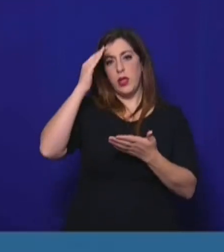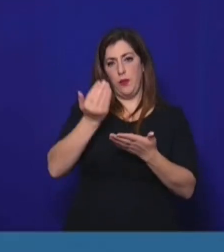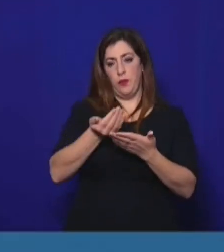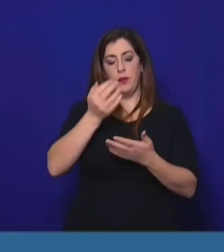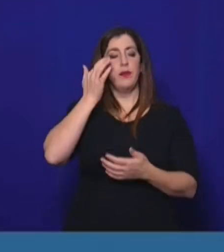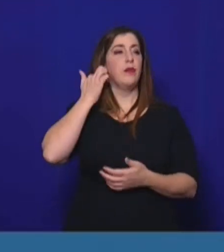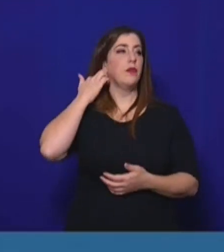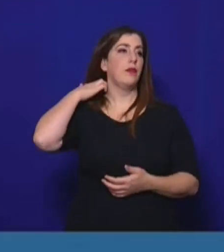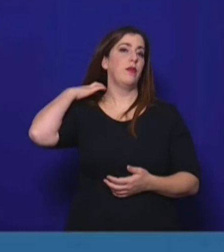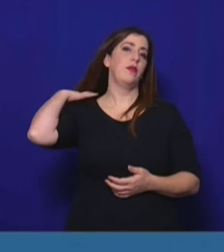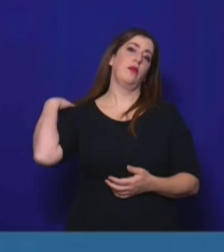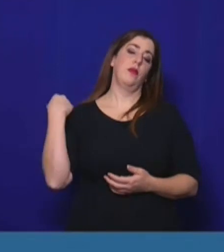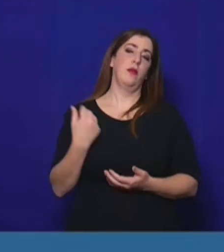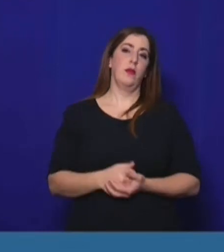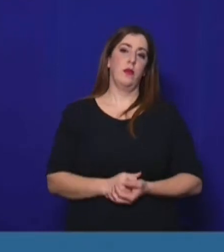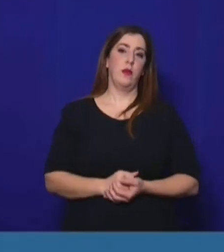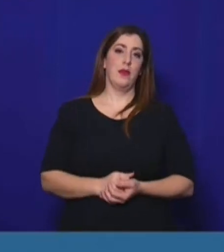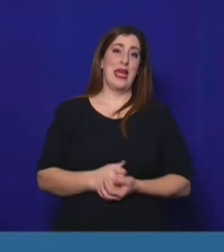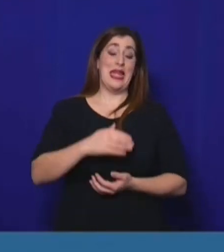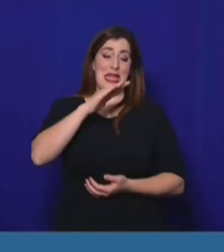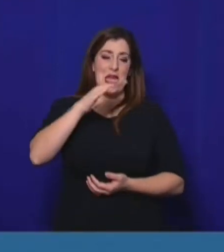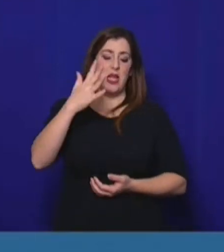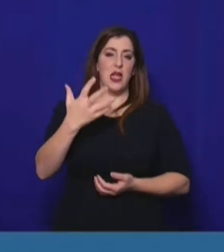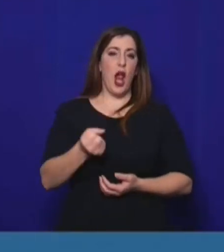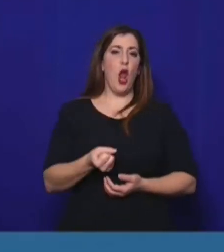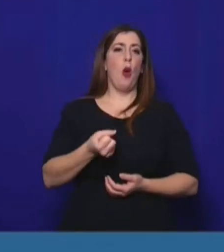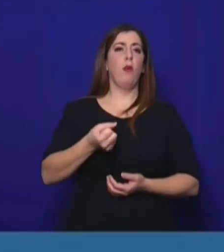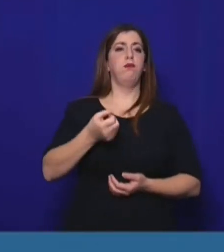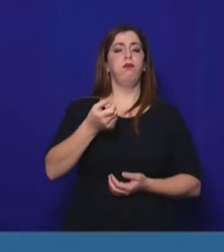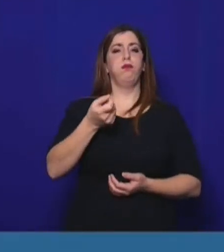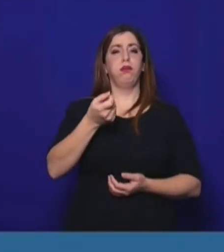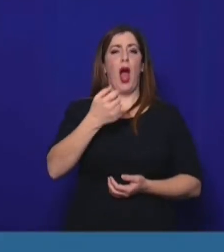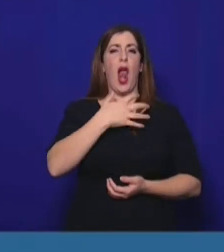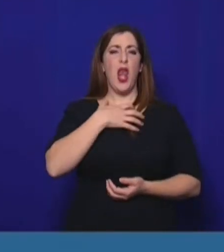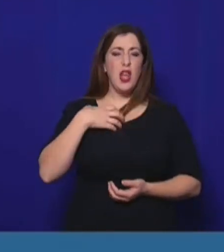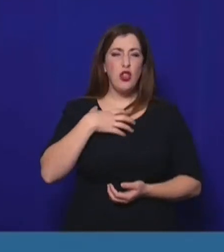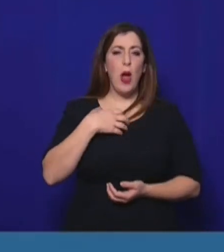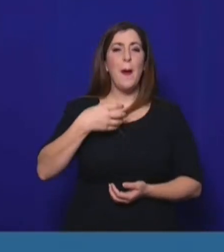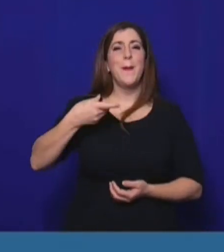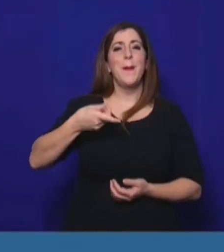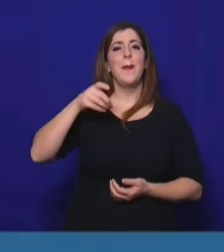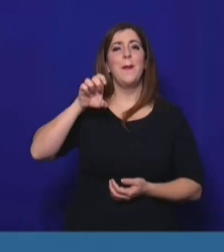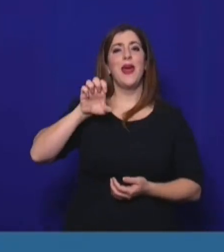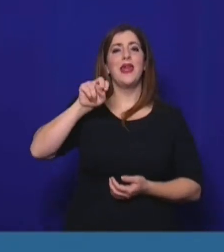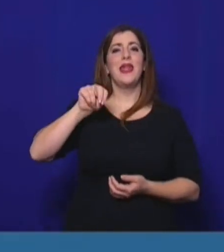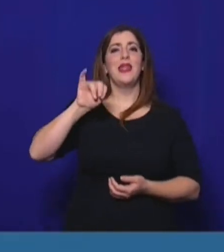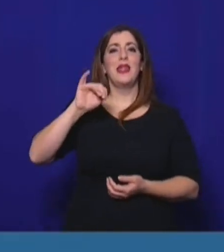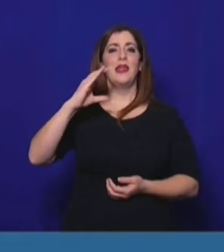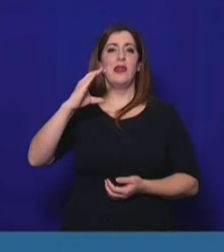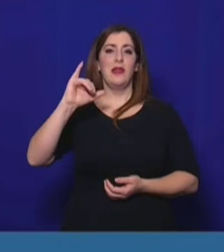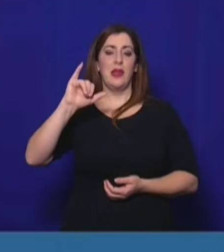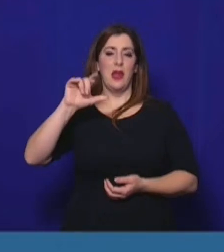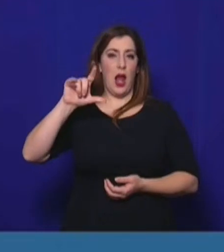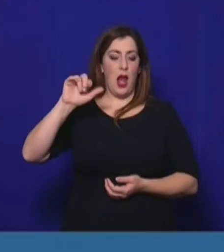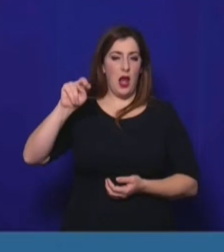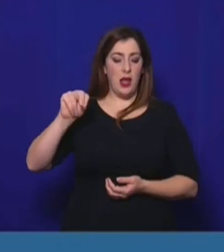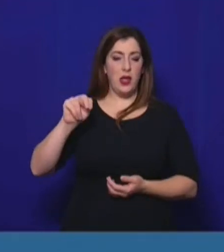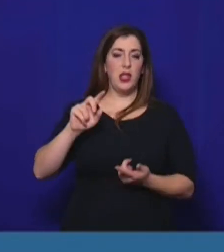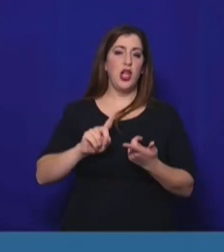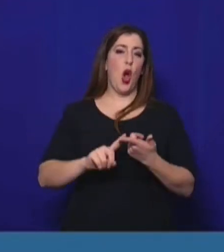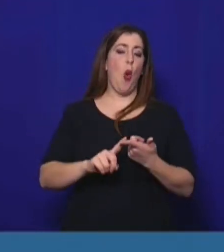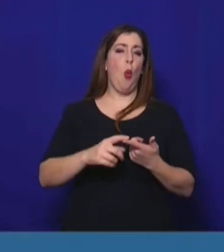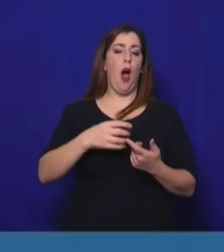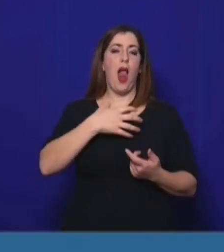Fakkarkom, nies li kellhom allerġija għal penicillin orali jew inkella kellhom xi allerġija għal xi ikel jew inkella allerġija għal xi